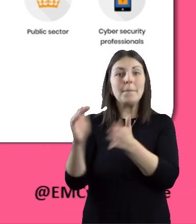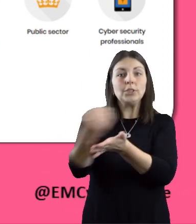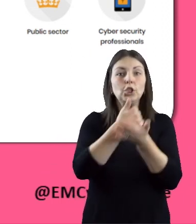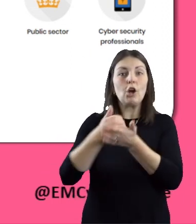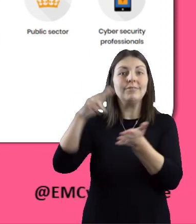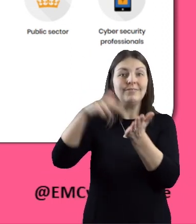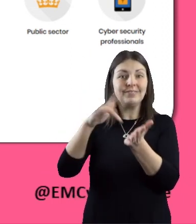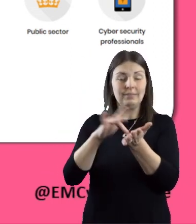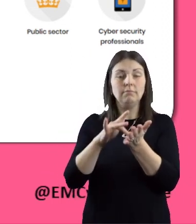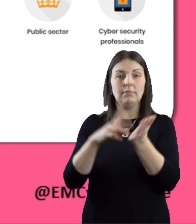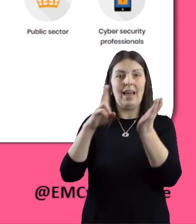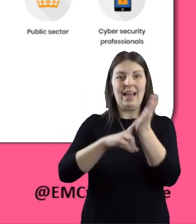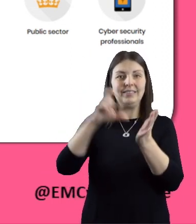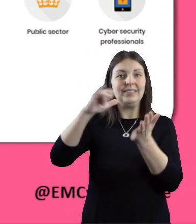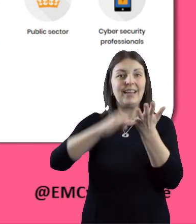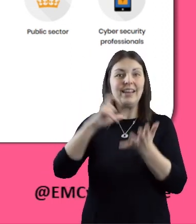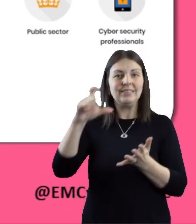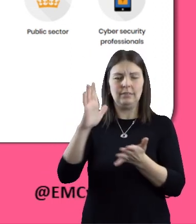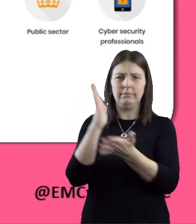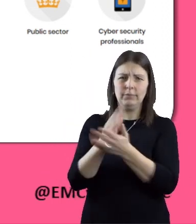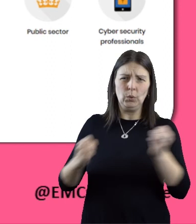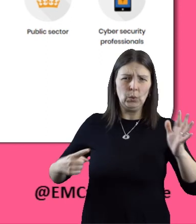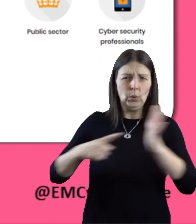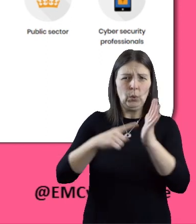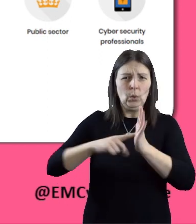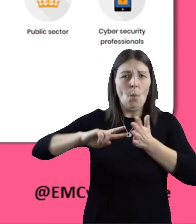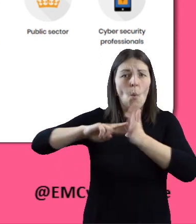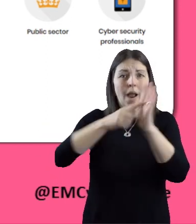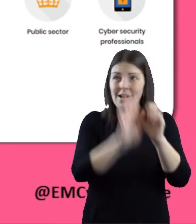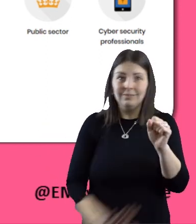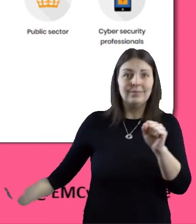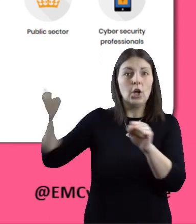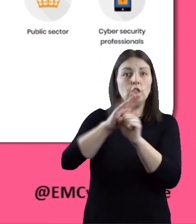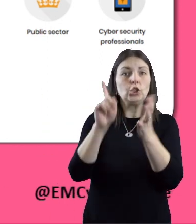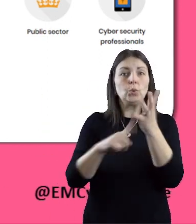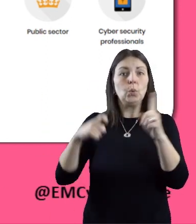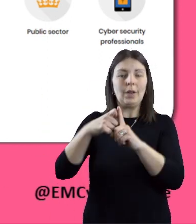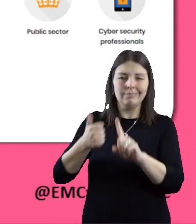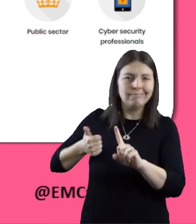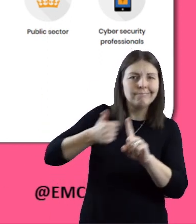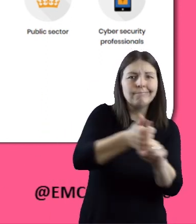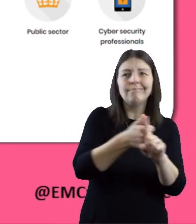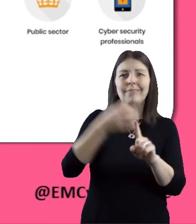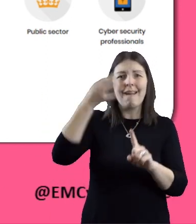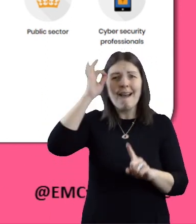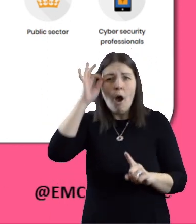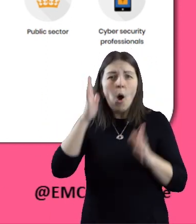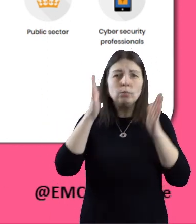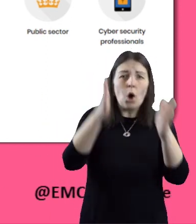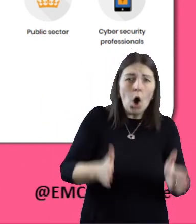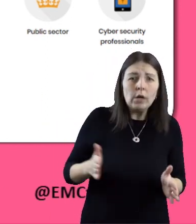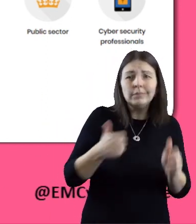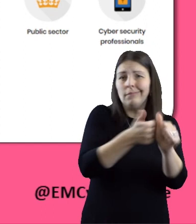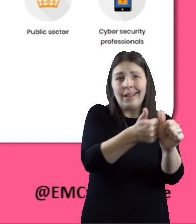The National Cyber Security Centre support the most critical organisations in the UK, the wider public sector, industry, small to